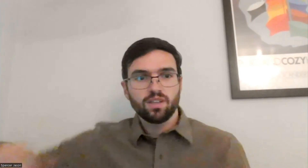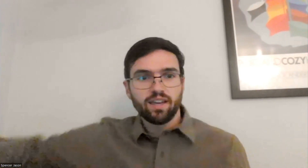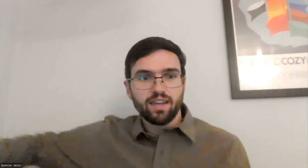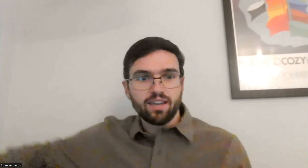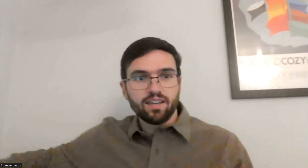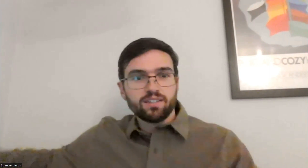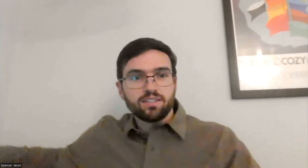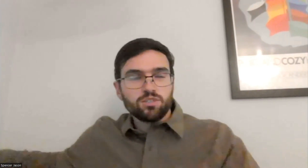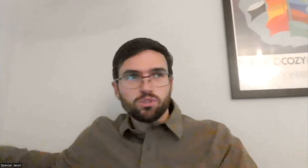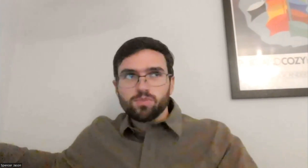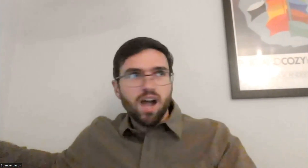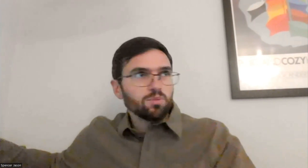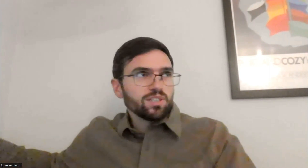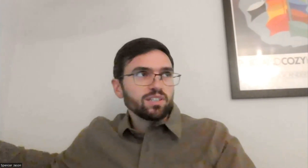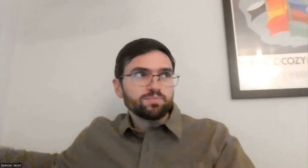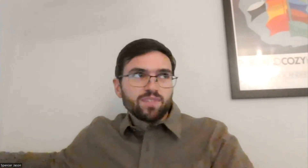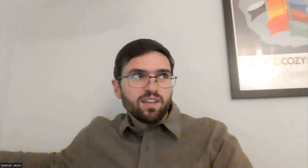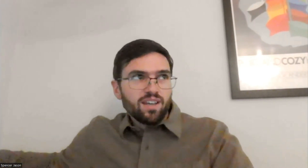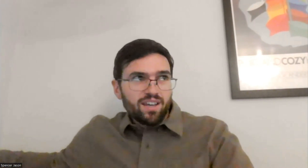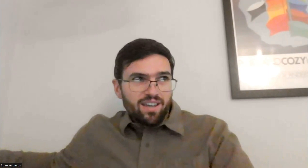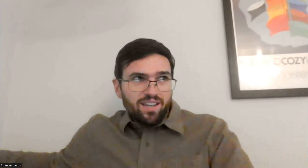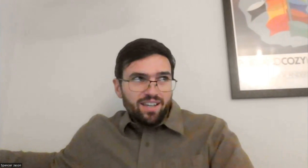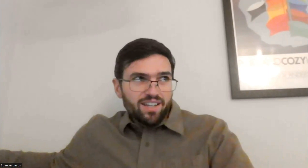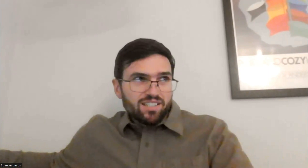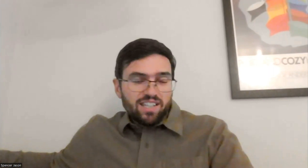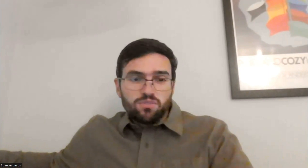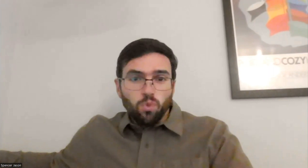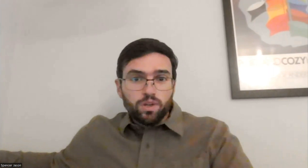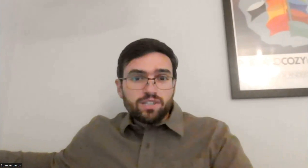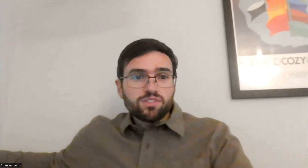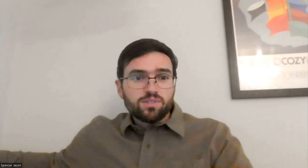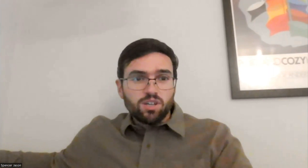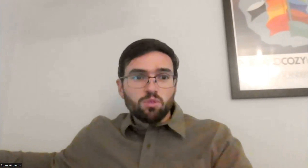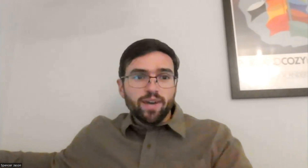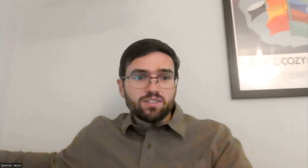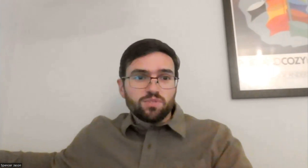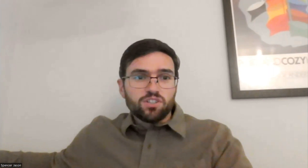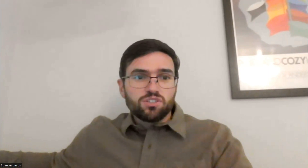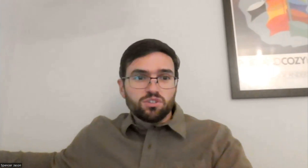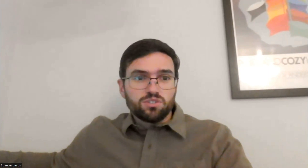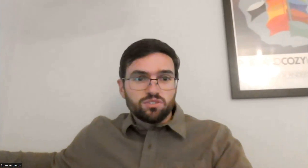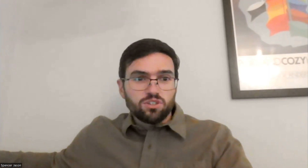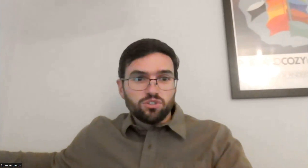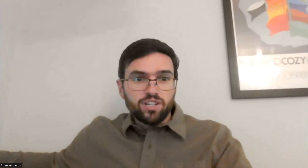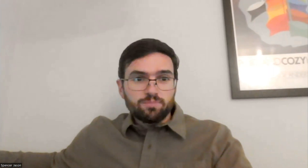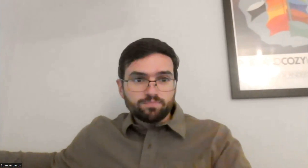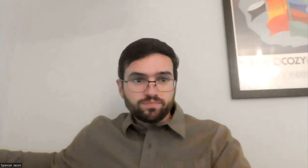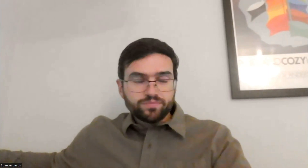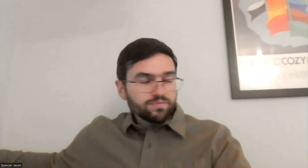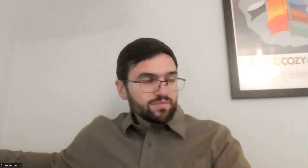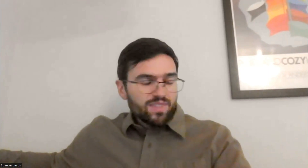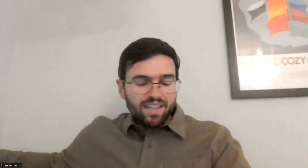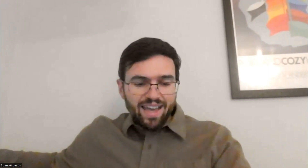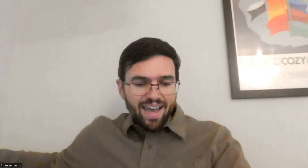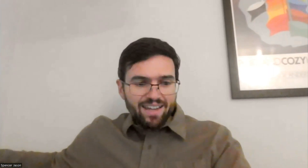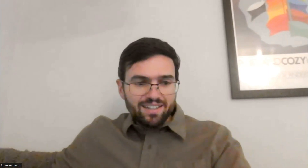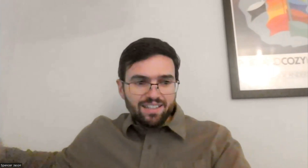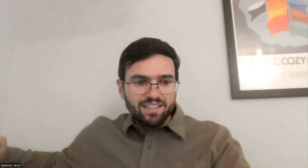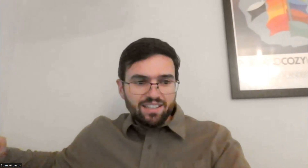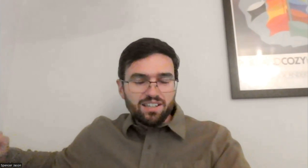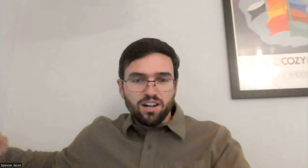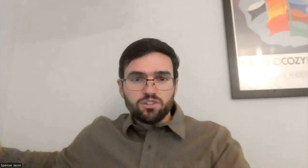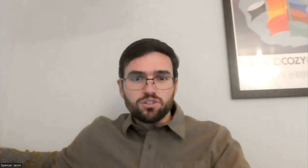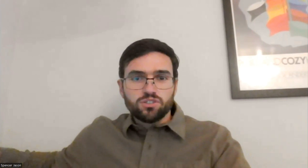Lithuanian, and he was probably in his late 40s, coming back to finish his degree.